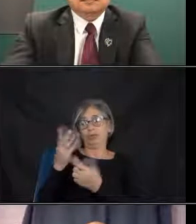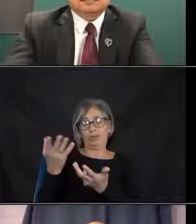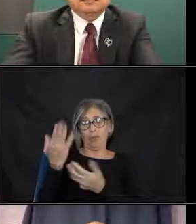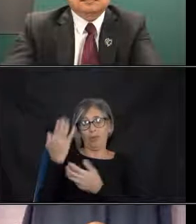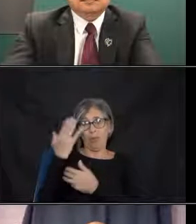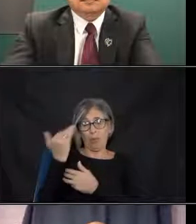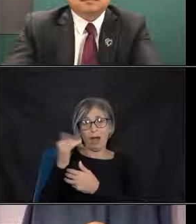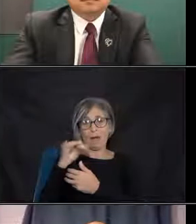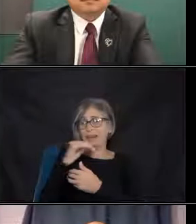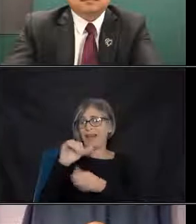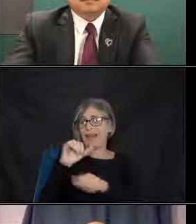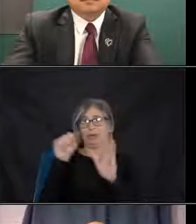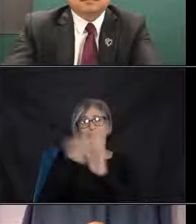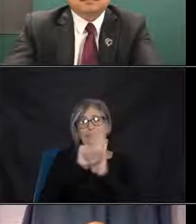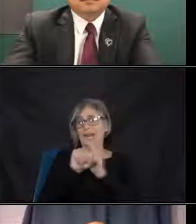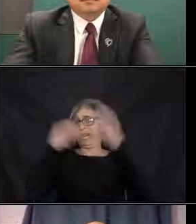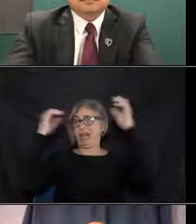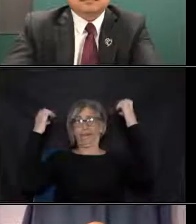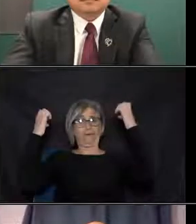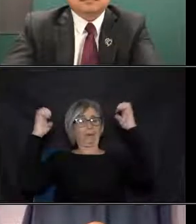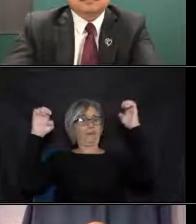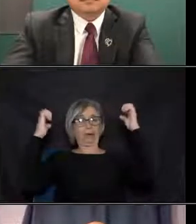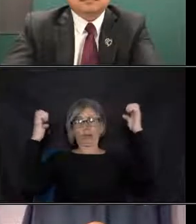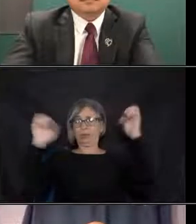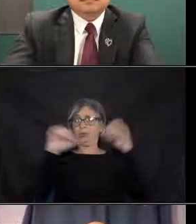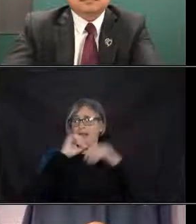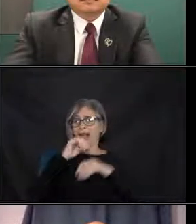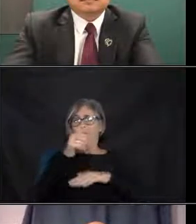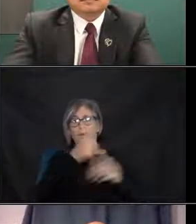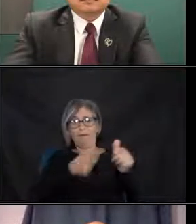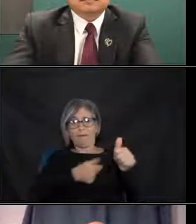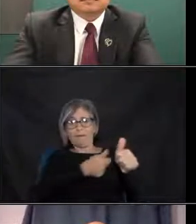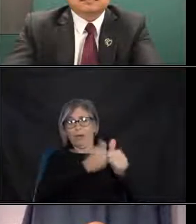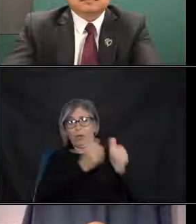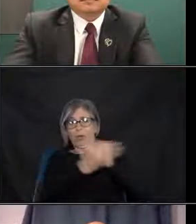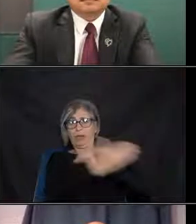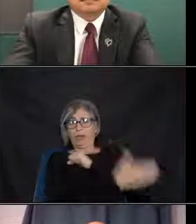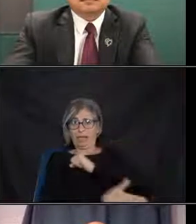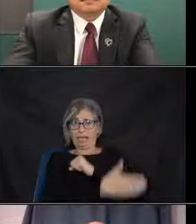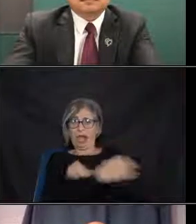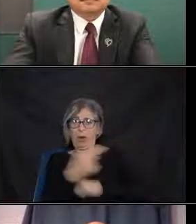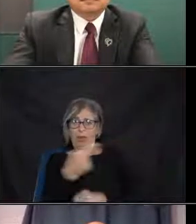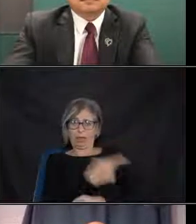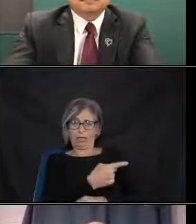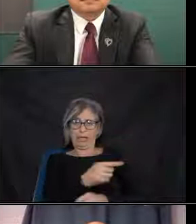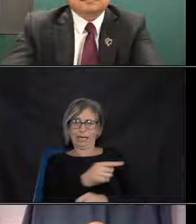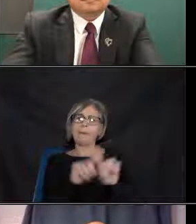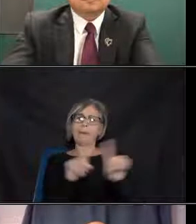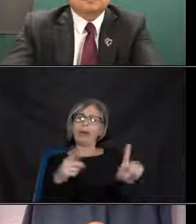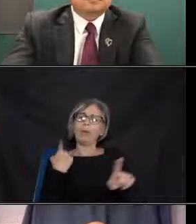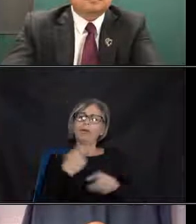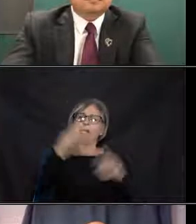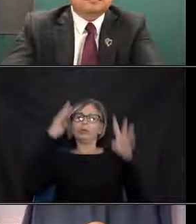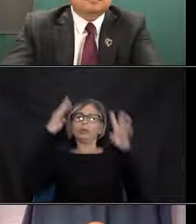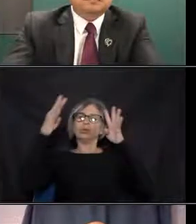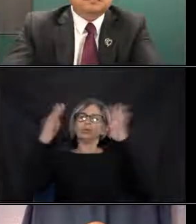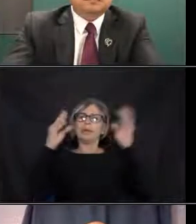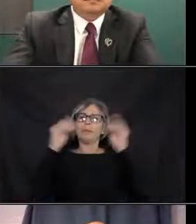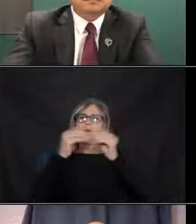declare a state of emergency in the city. We are operating under the counties, but we needed to create more of an